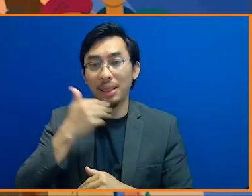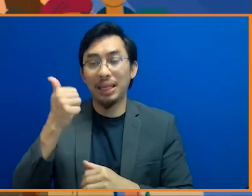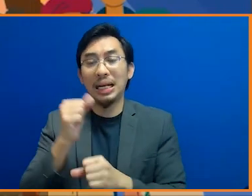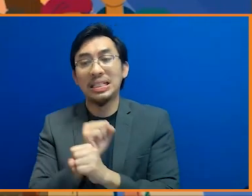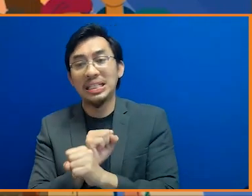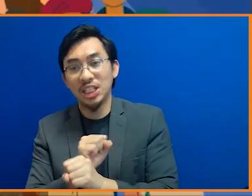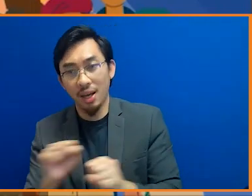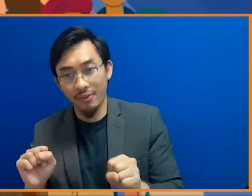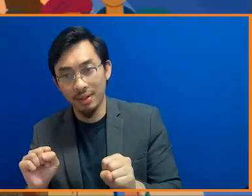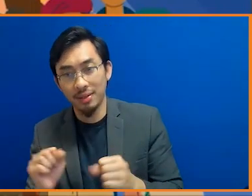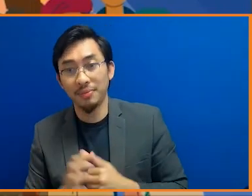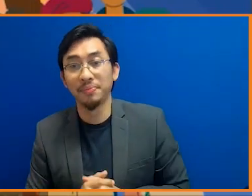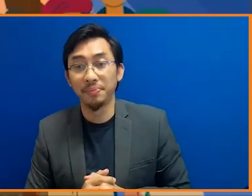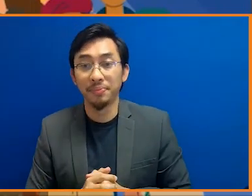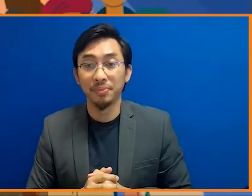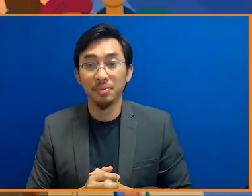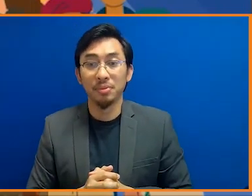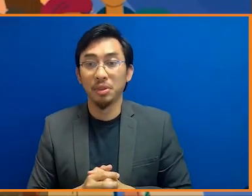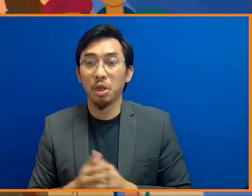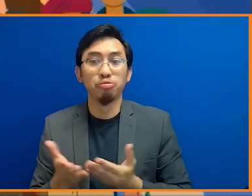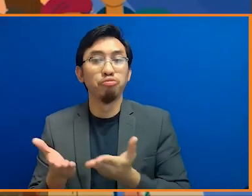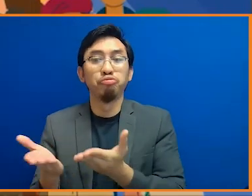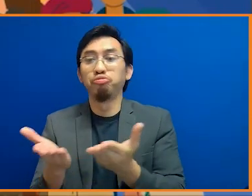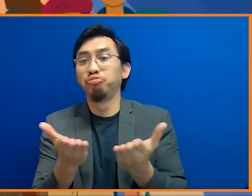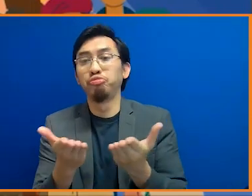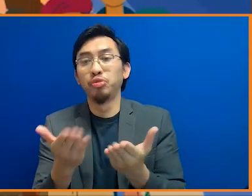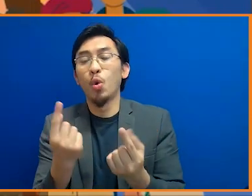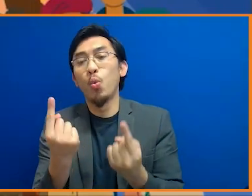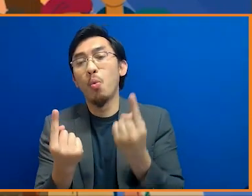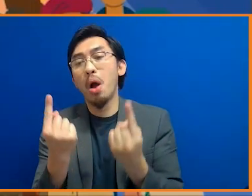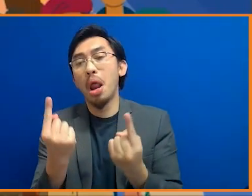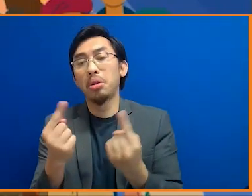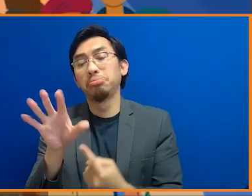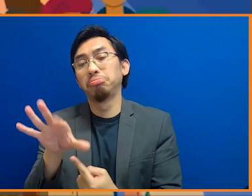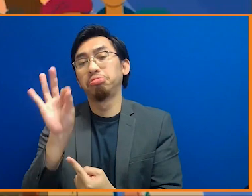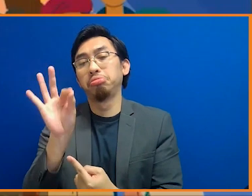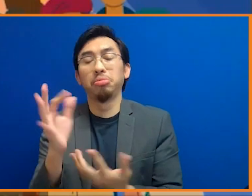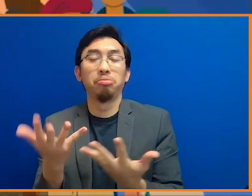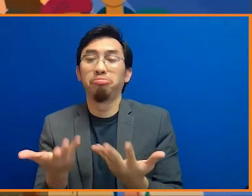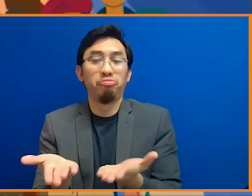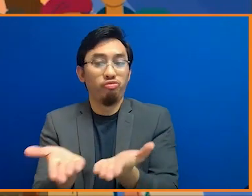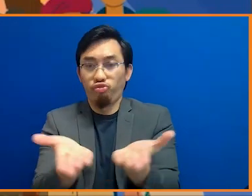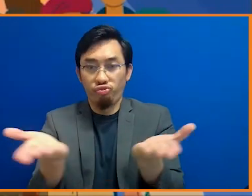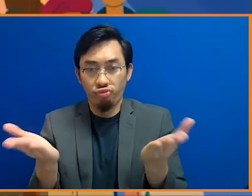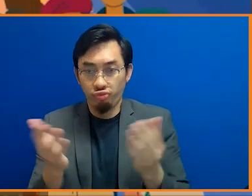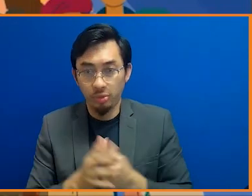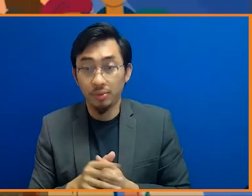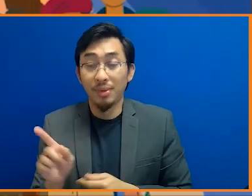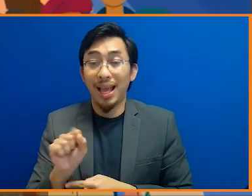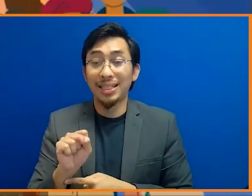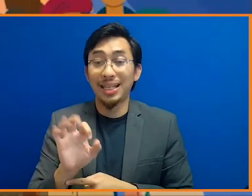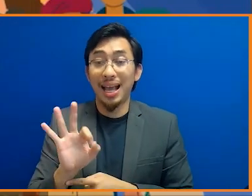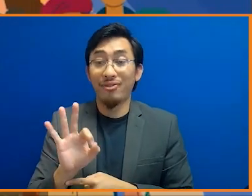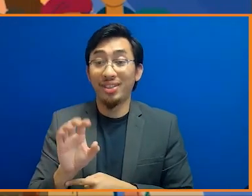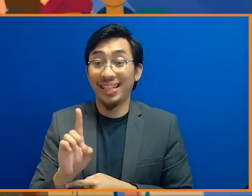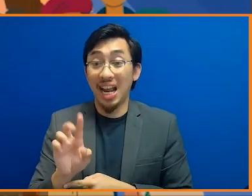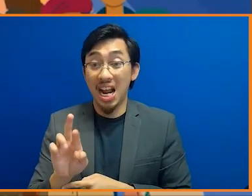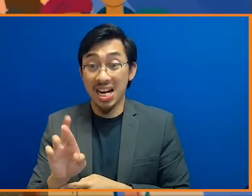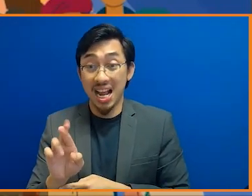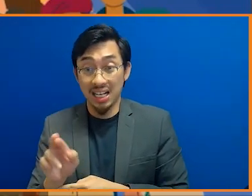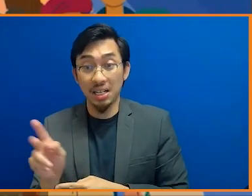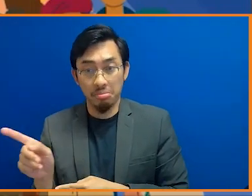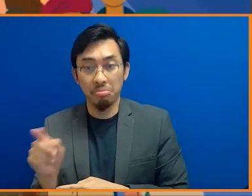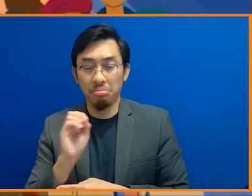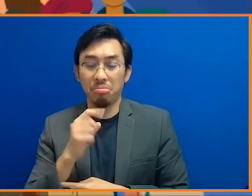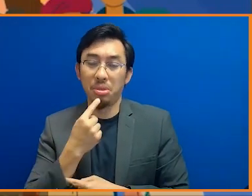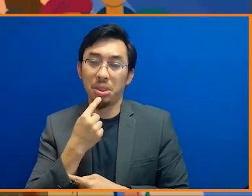better and safer. So it's up to you to choose which one. But um, well, according